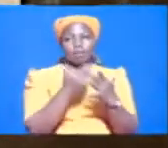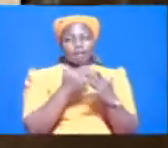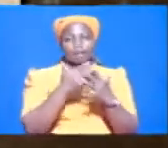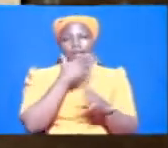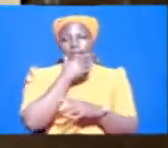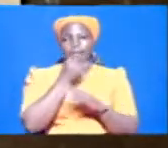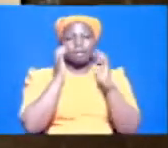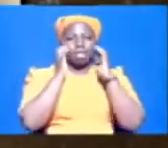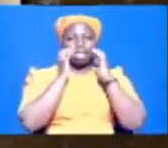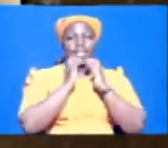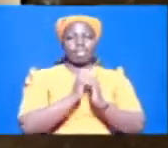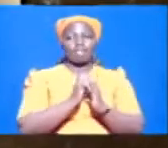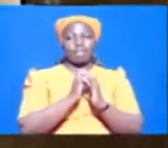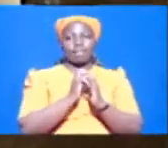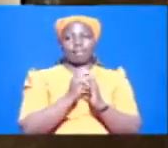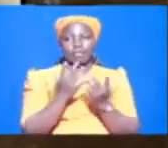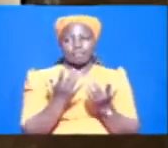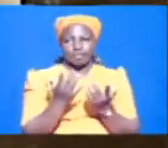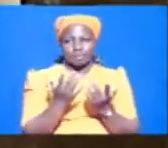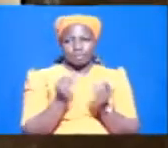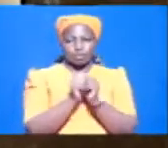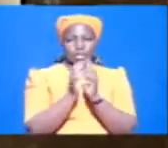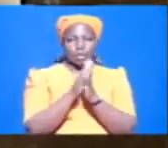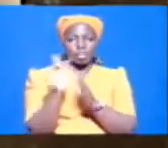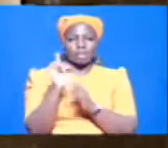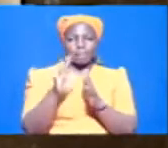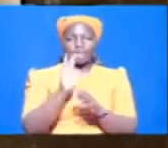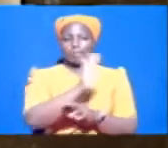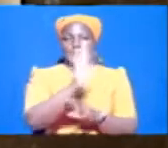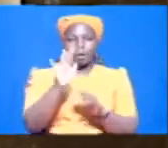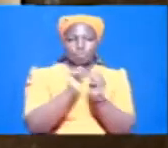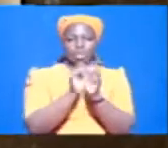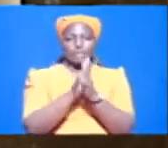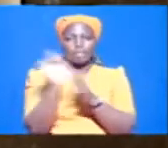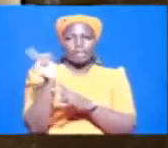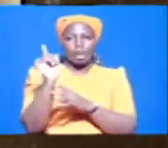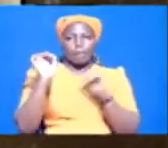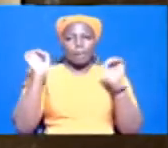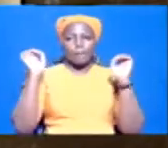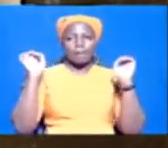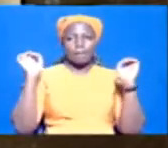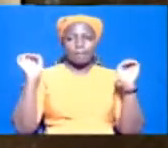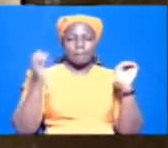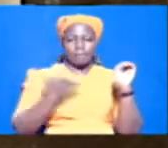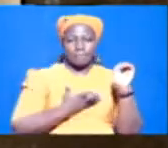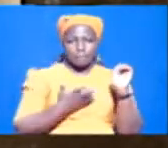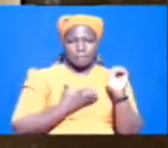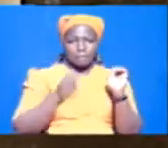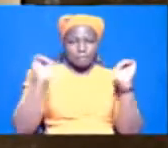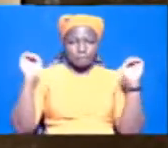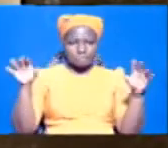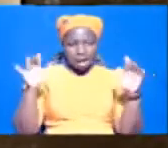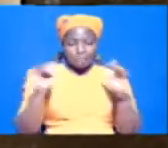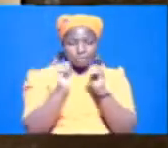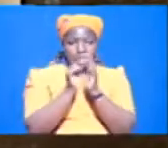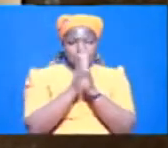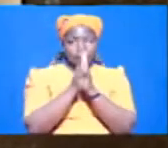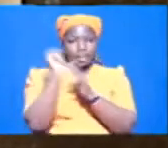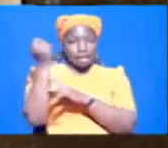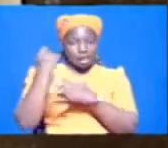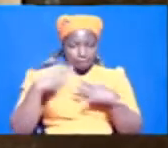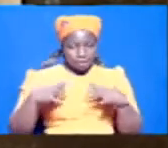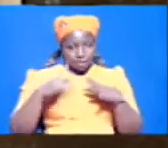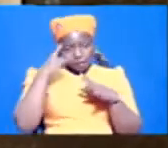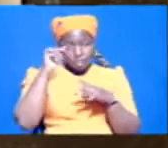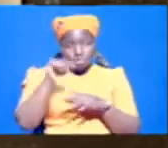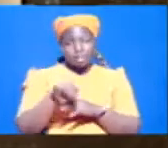ministers and the mayor of Nairobi and all the people of Kenya for this wonderful time.